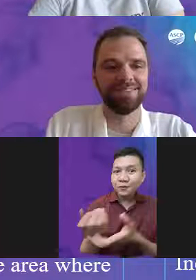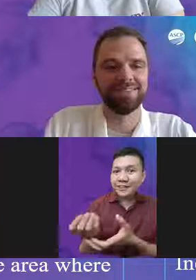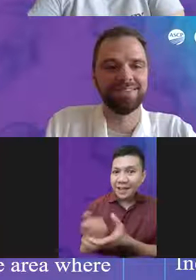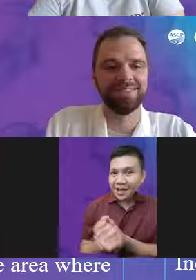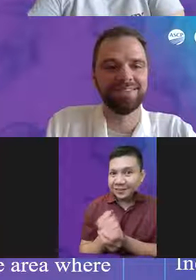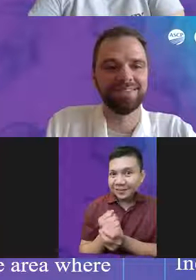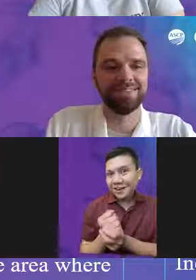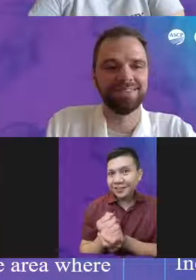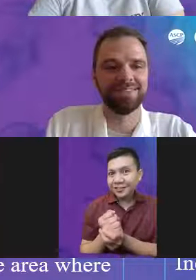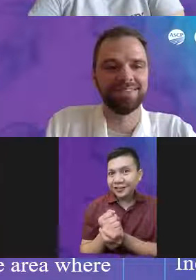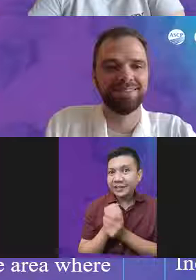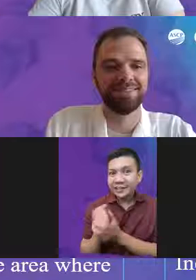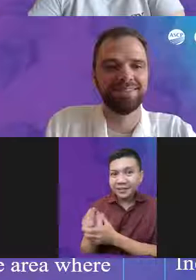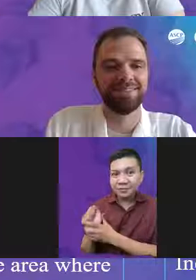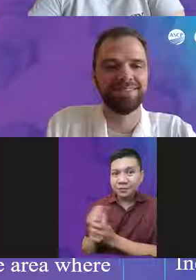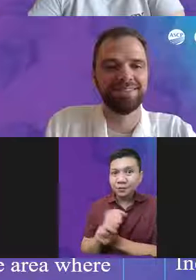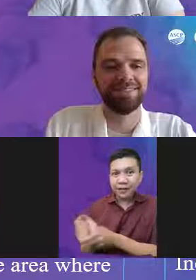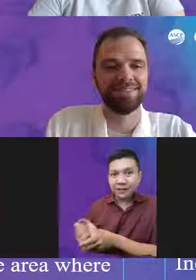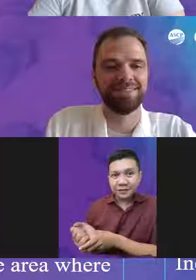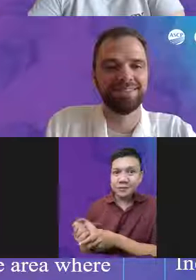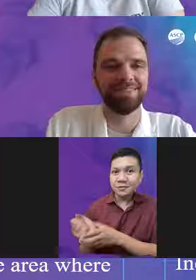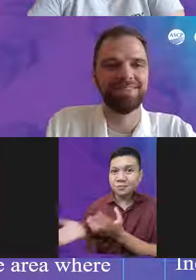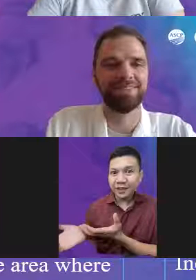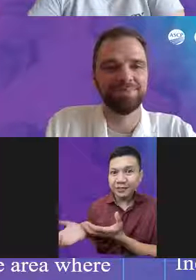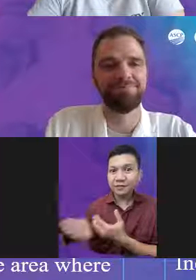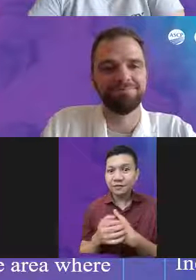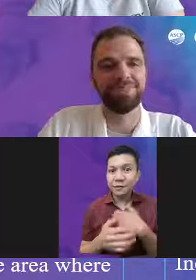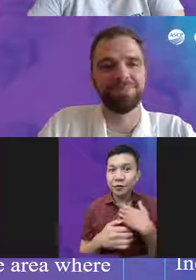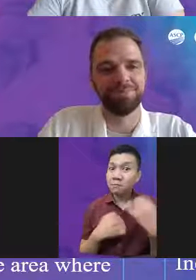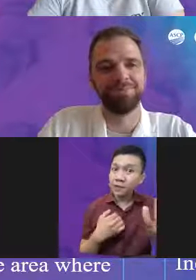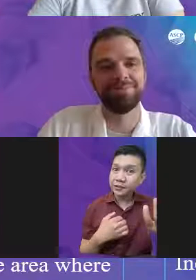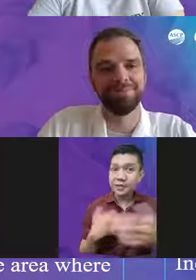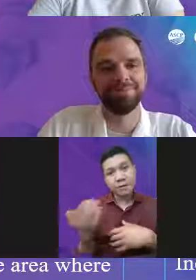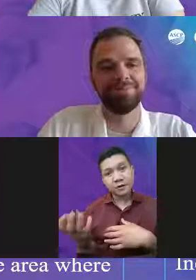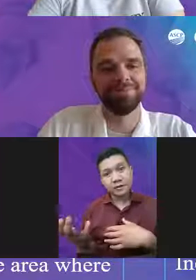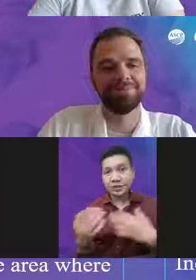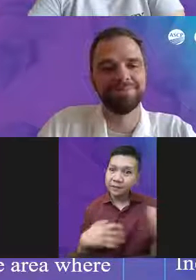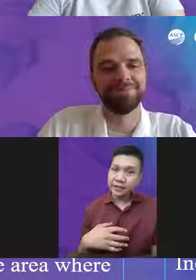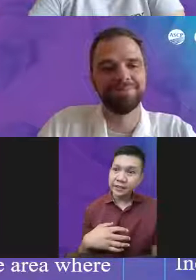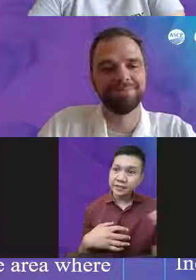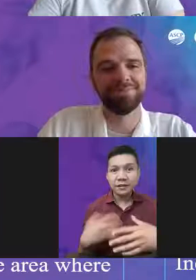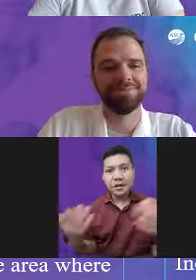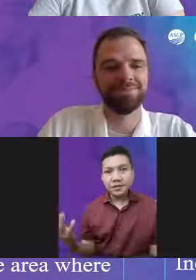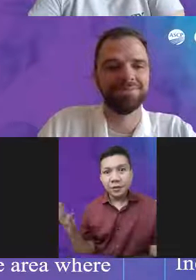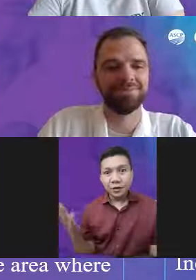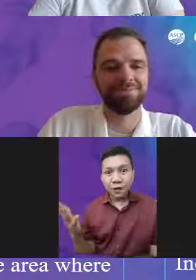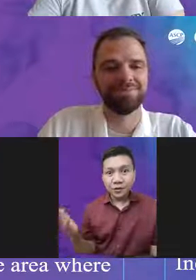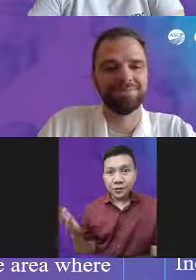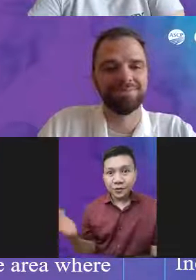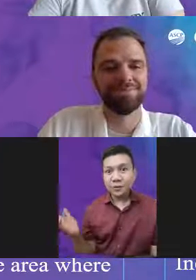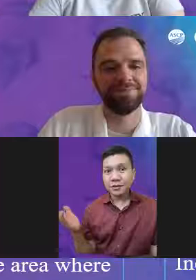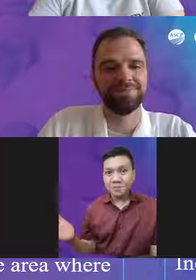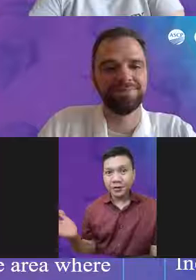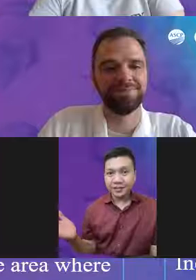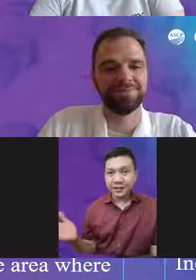are holding the hand of the doctor and leading them to the right decision to make. If you call microcytes, macrocytes, spherocytes, you know, we all